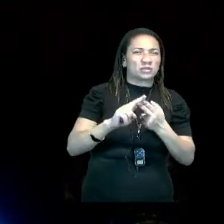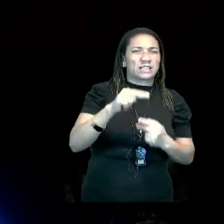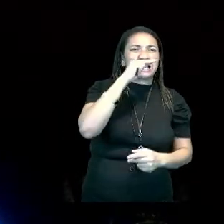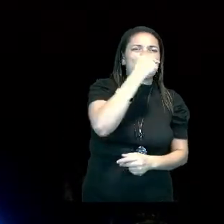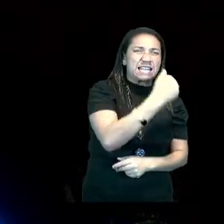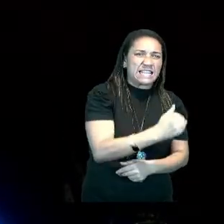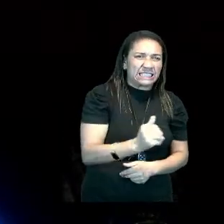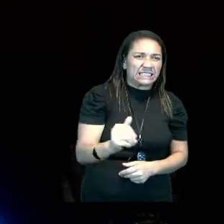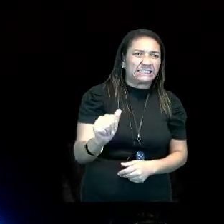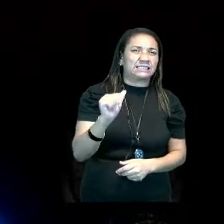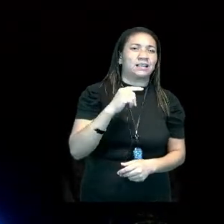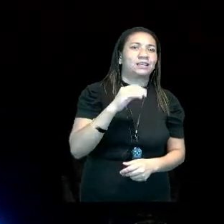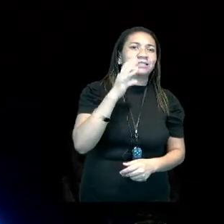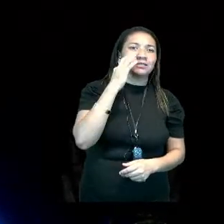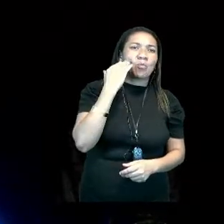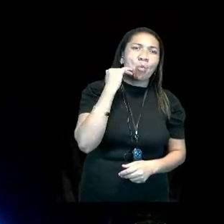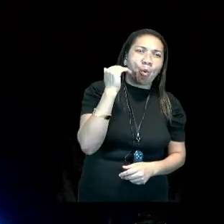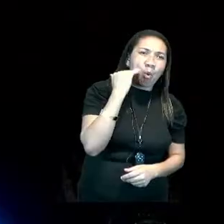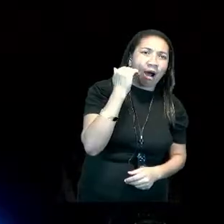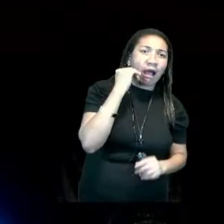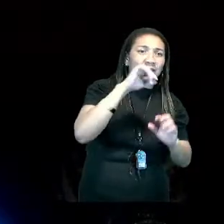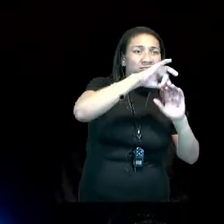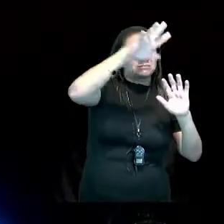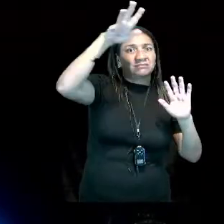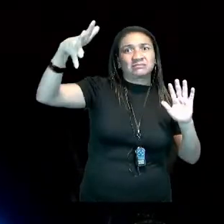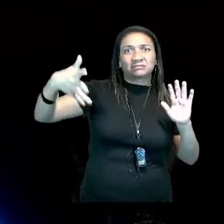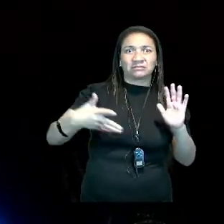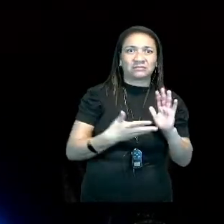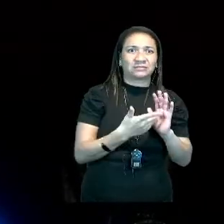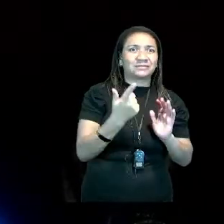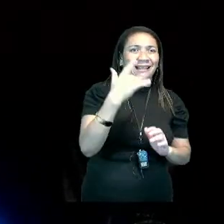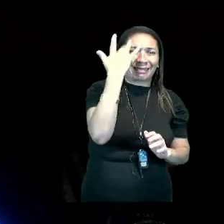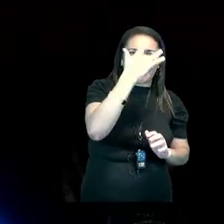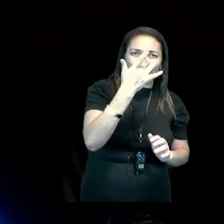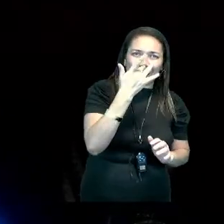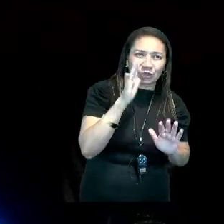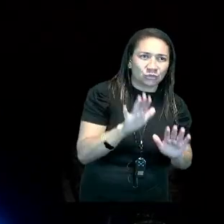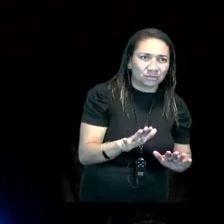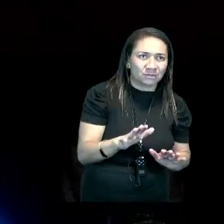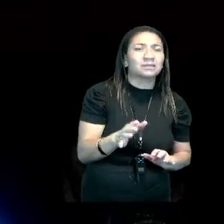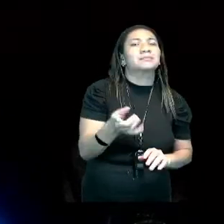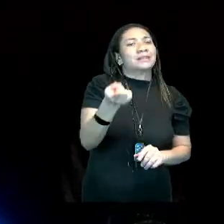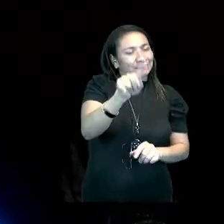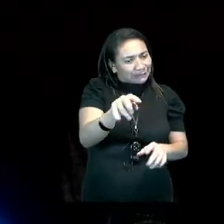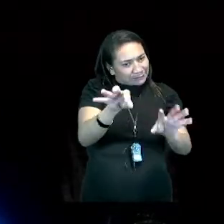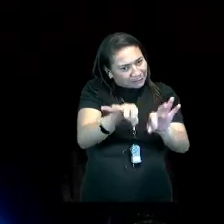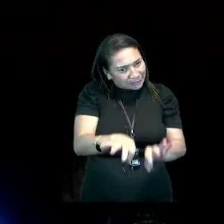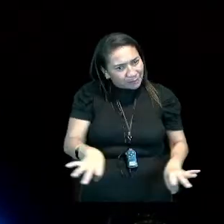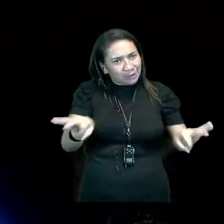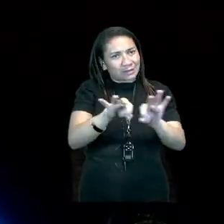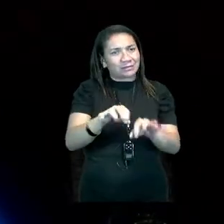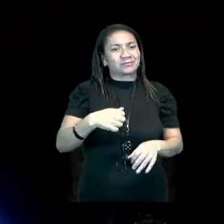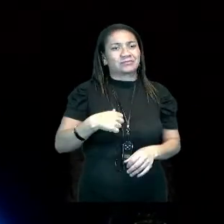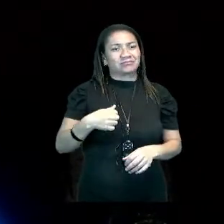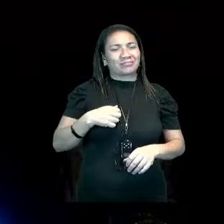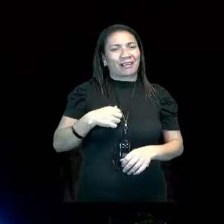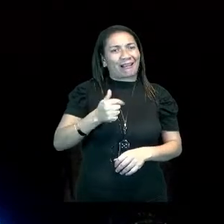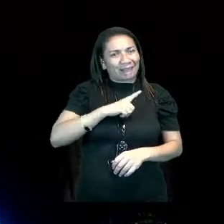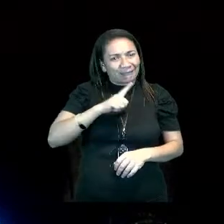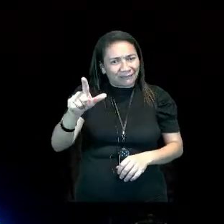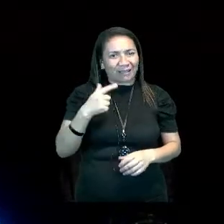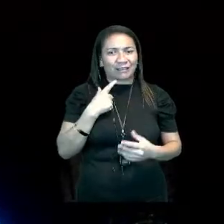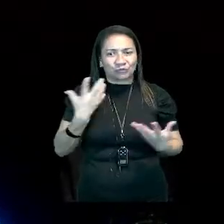planet, but that we understand the crucial role of Black women's collective